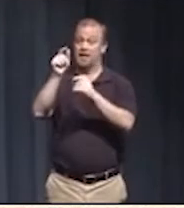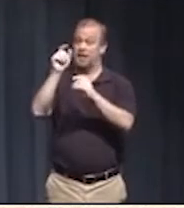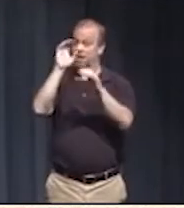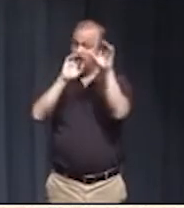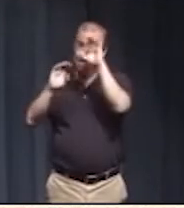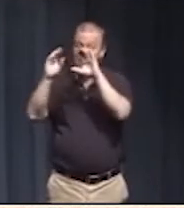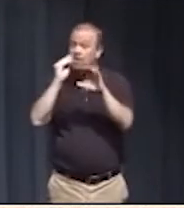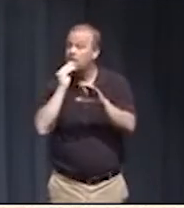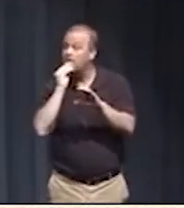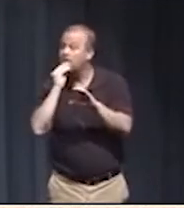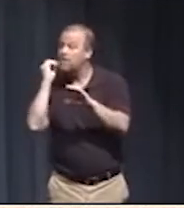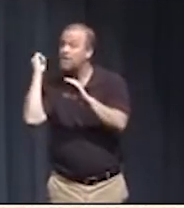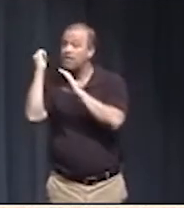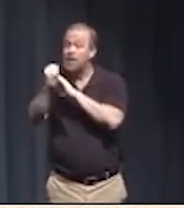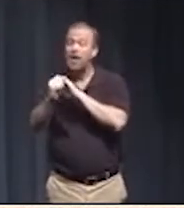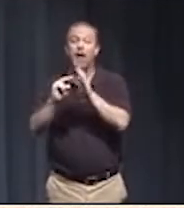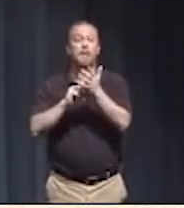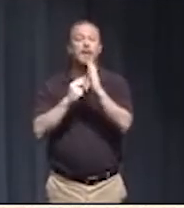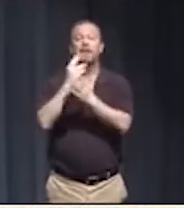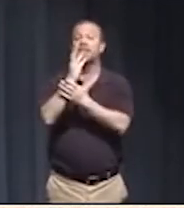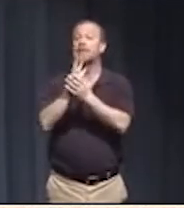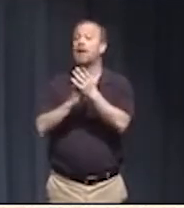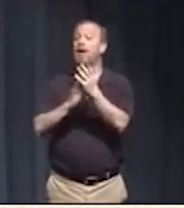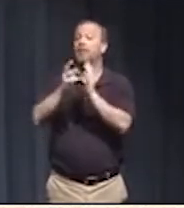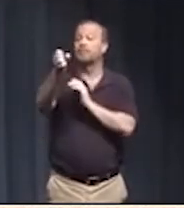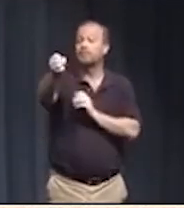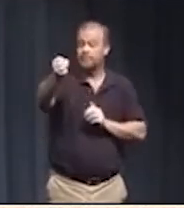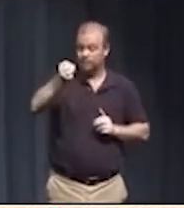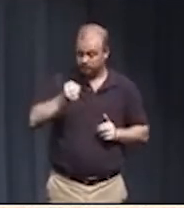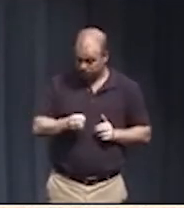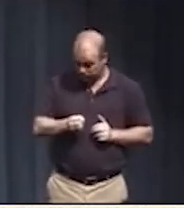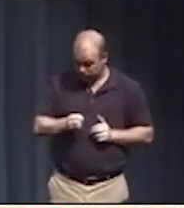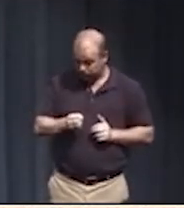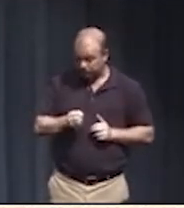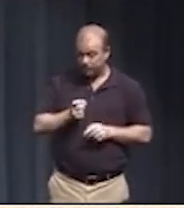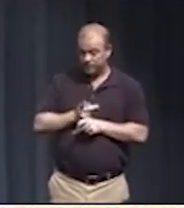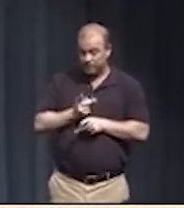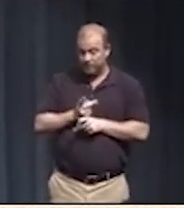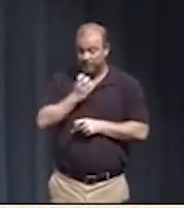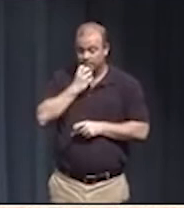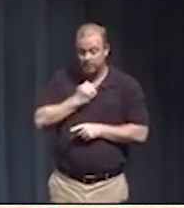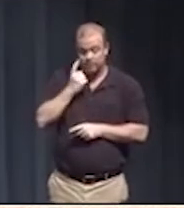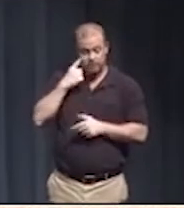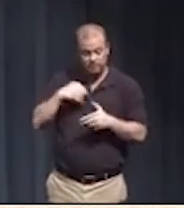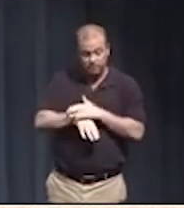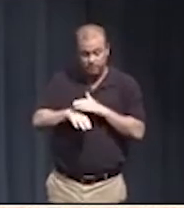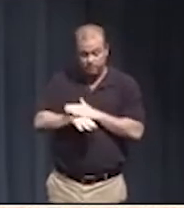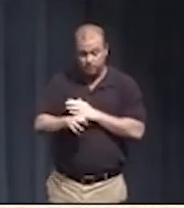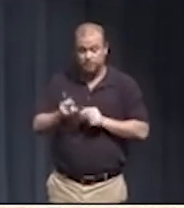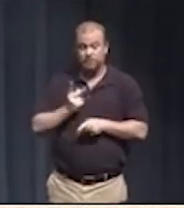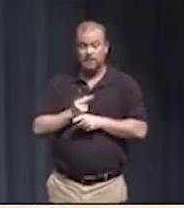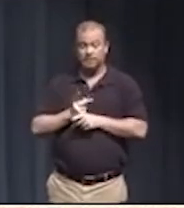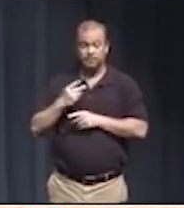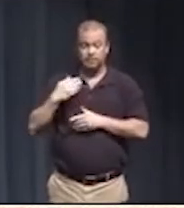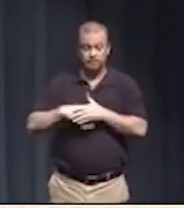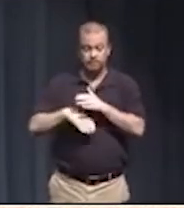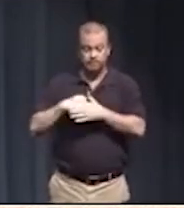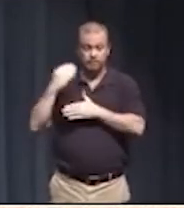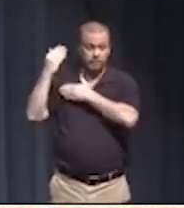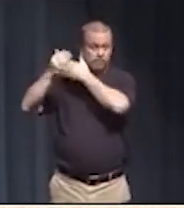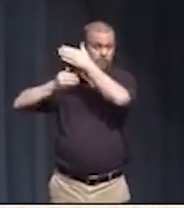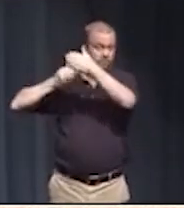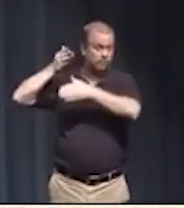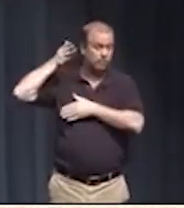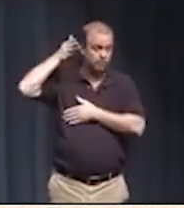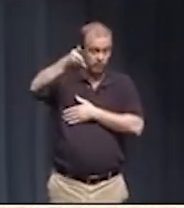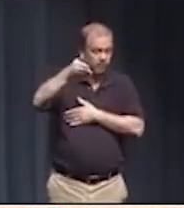took elements out of the society that were needed to reproduce that society for future generations. Okay? I